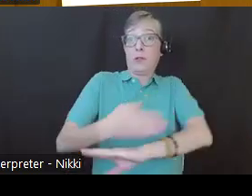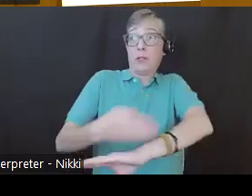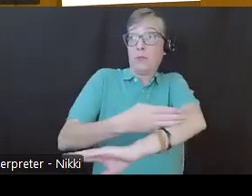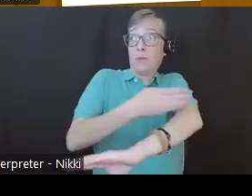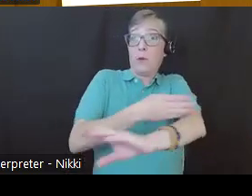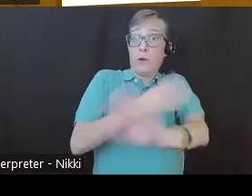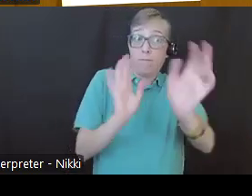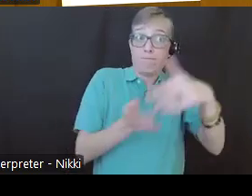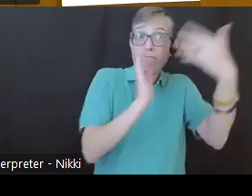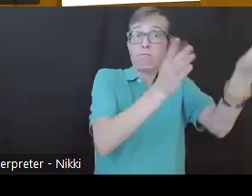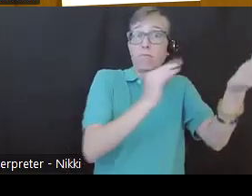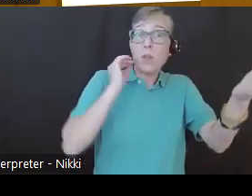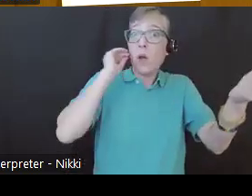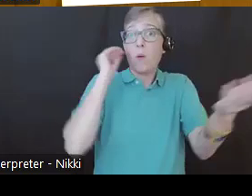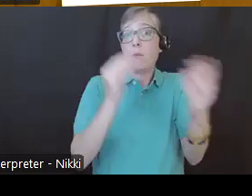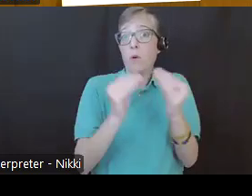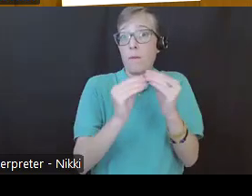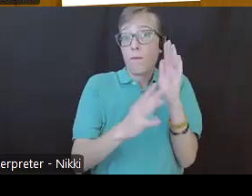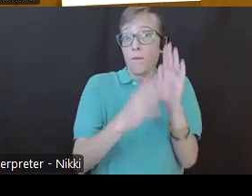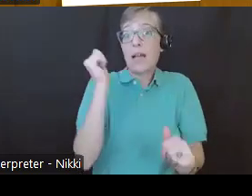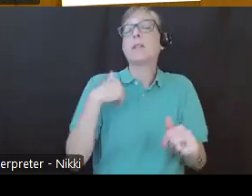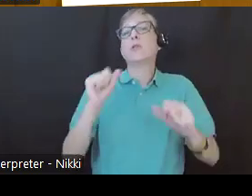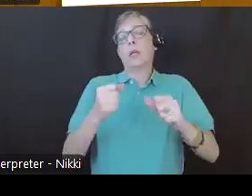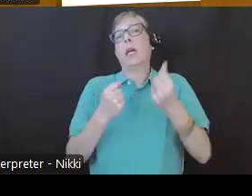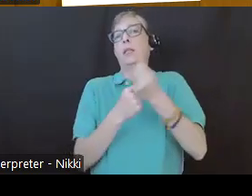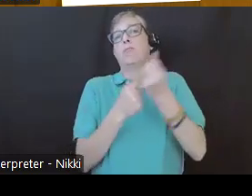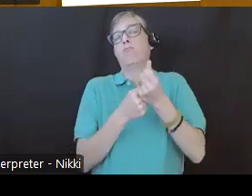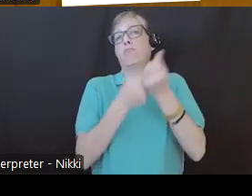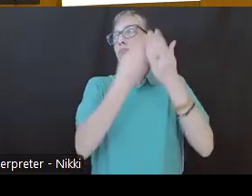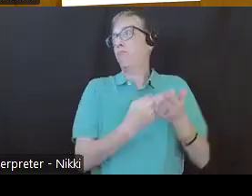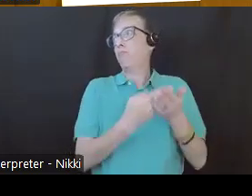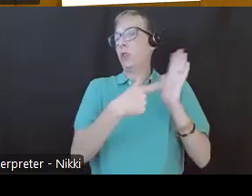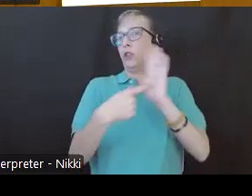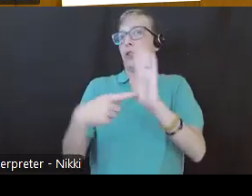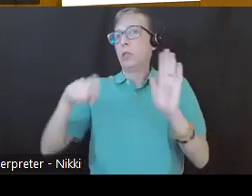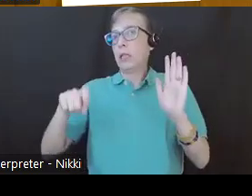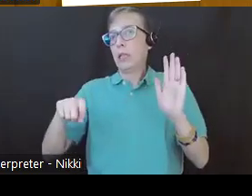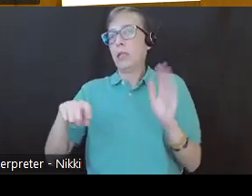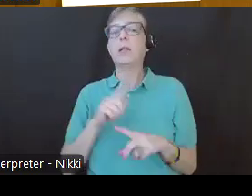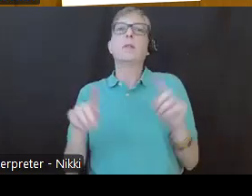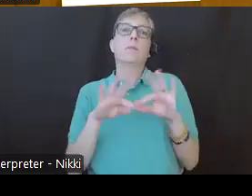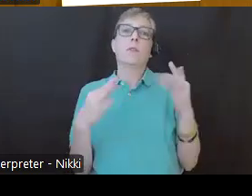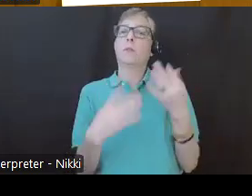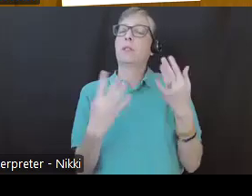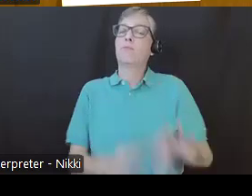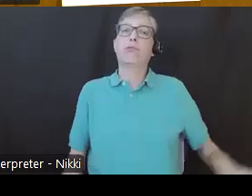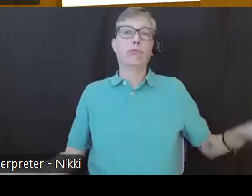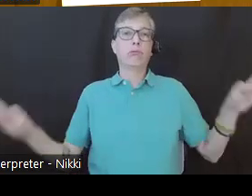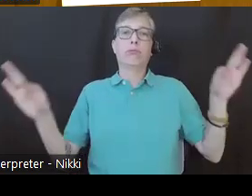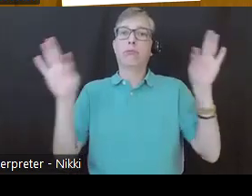home. You can kind of justify it that way. But the family is an incredibly important piece of